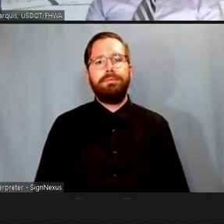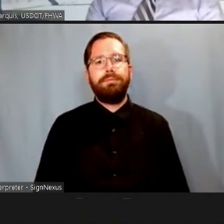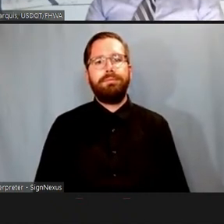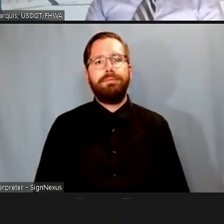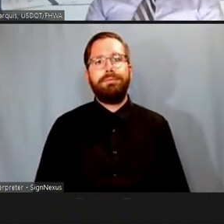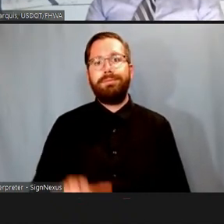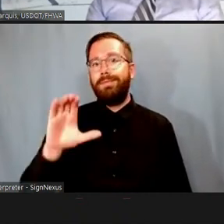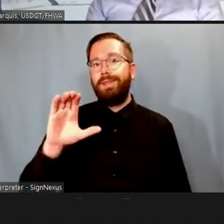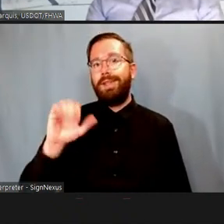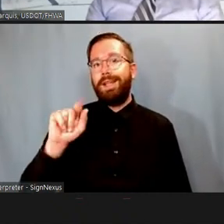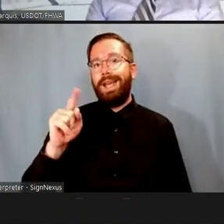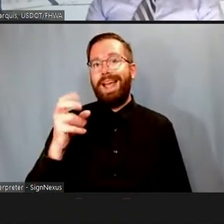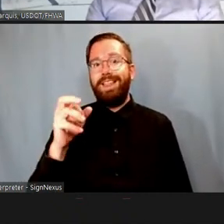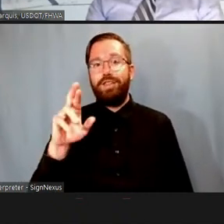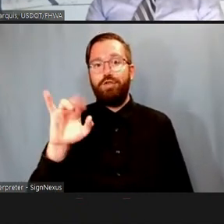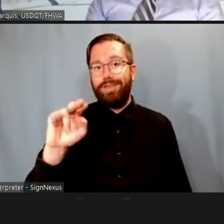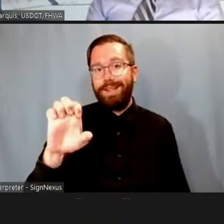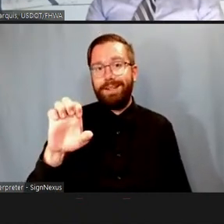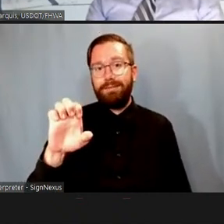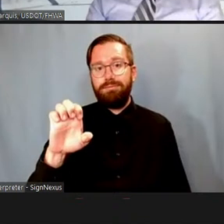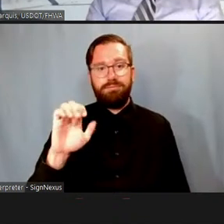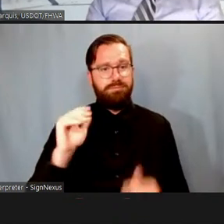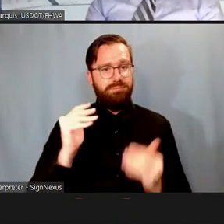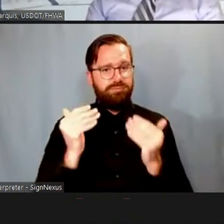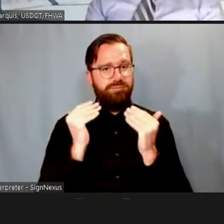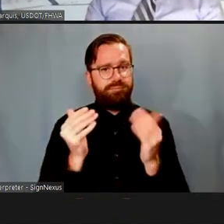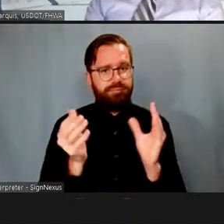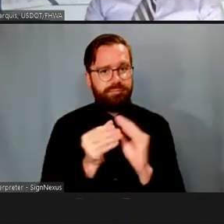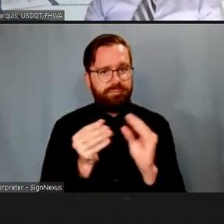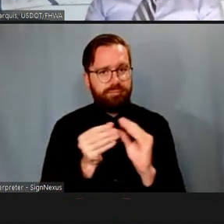catherine you may unmute yourself and begin your remarks